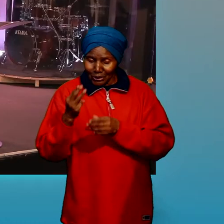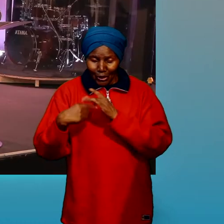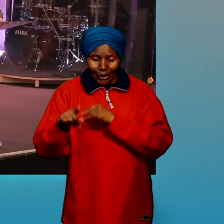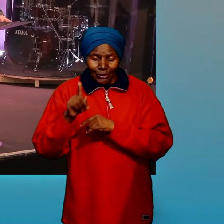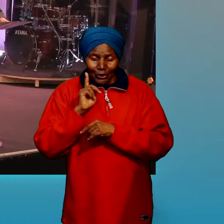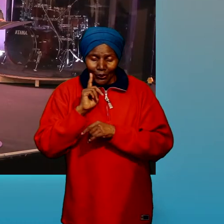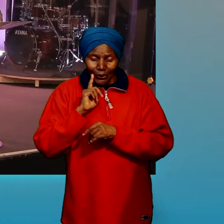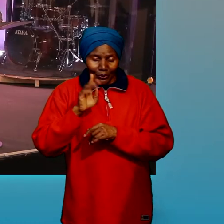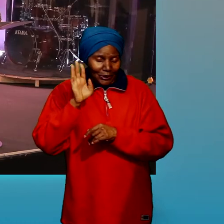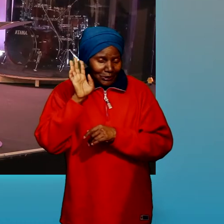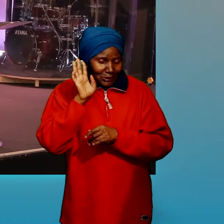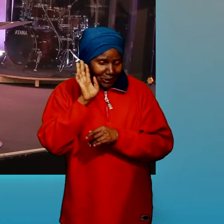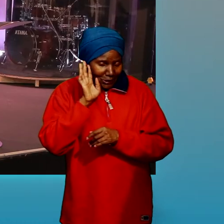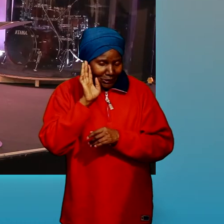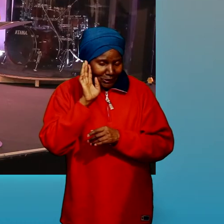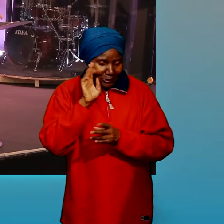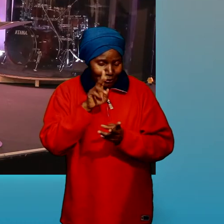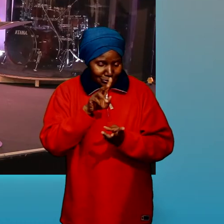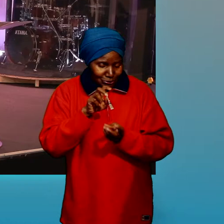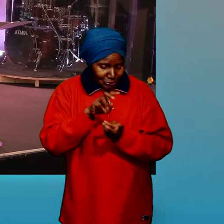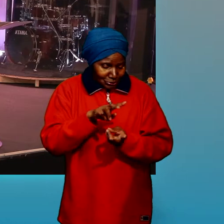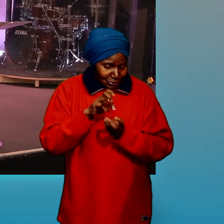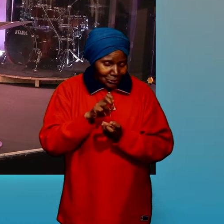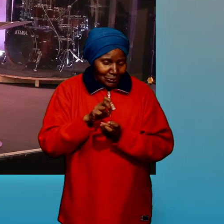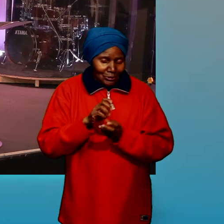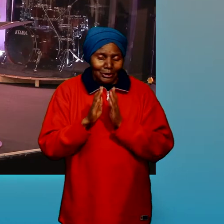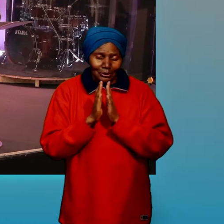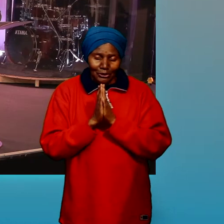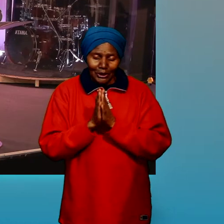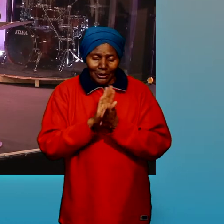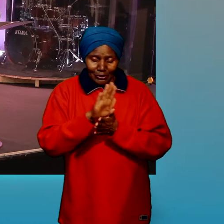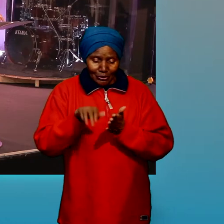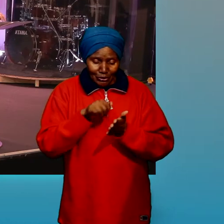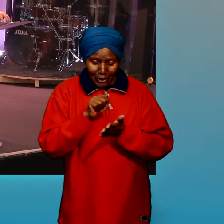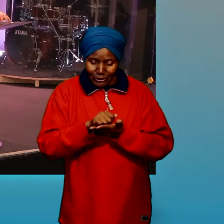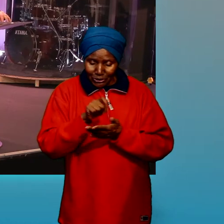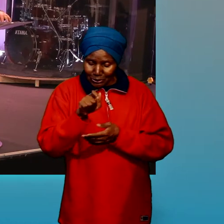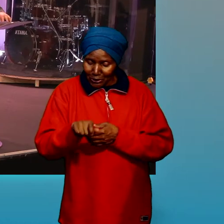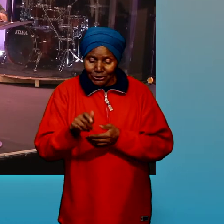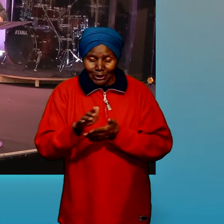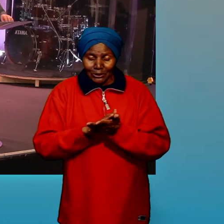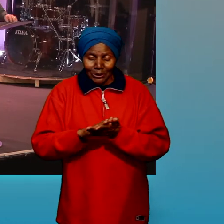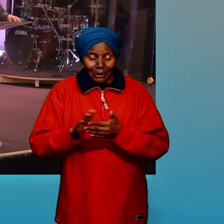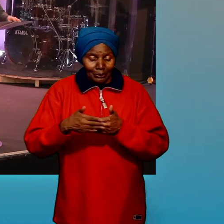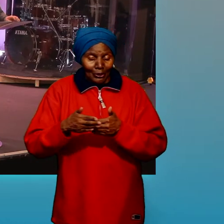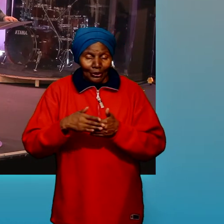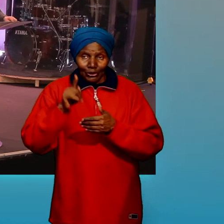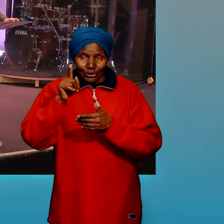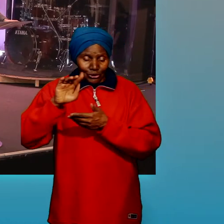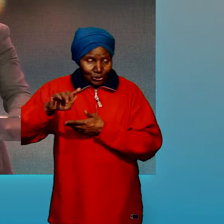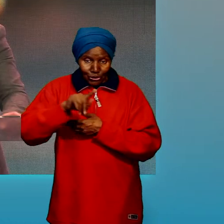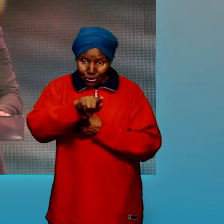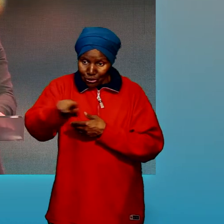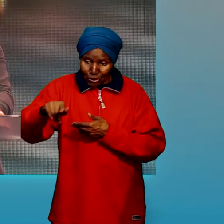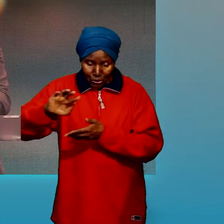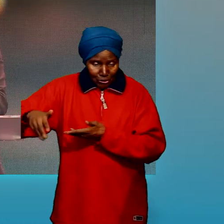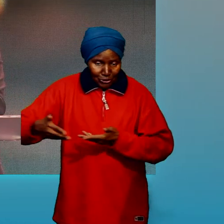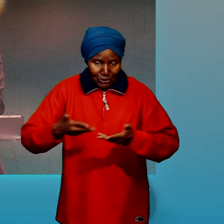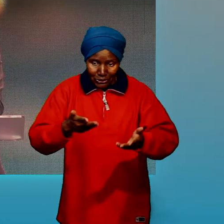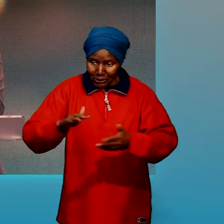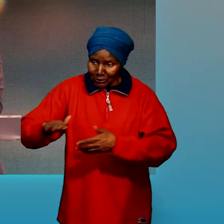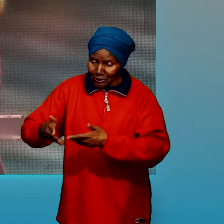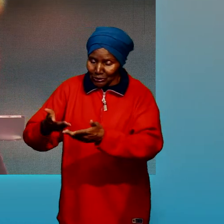more you abide in Him, the more His word is rooted in you, the more you will receive what you ask for.